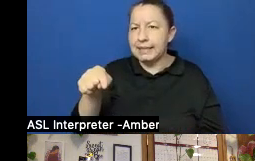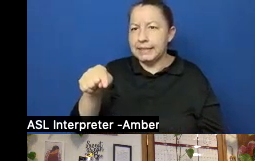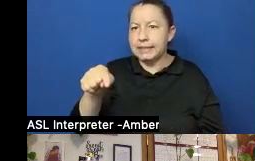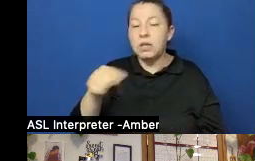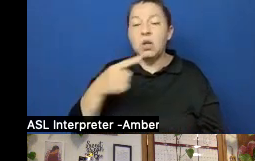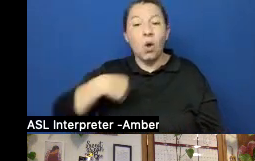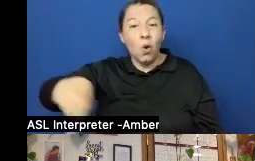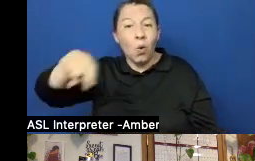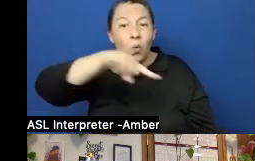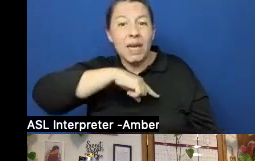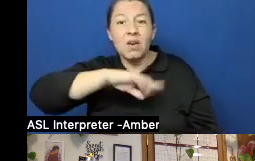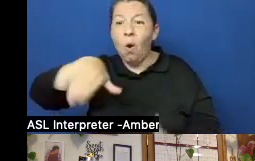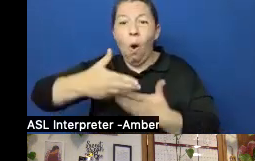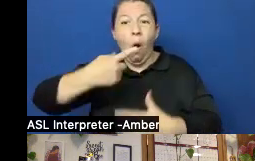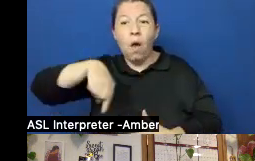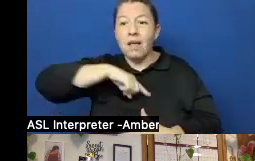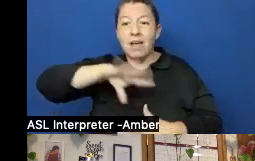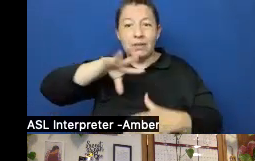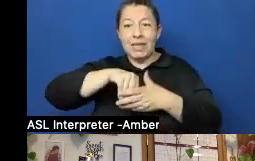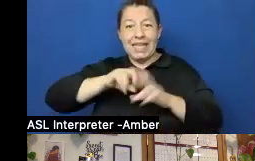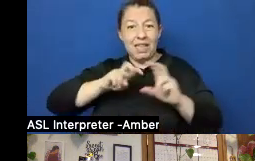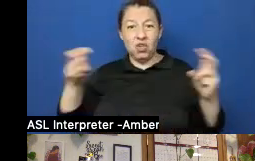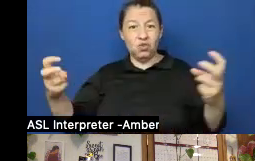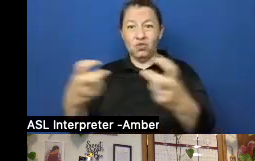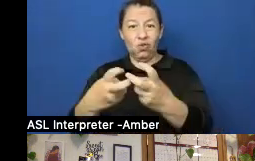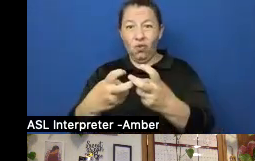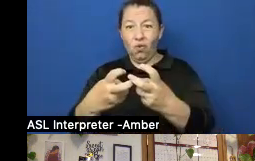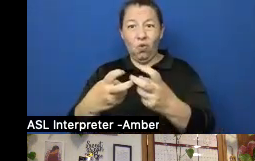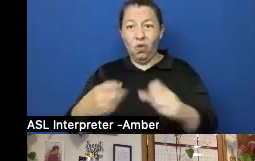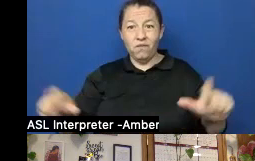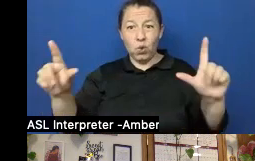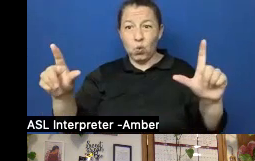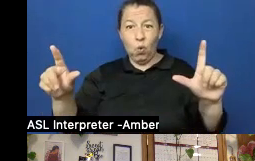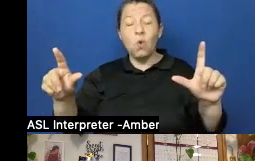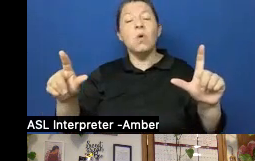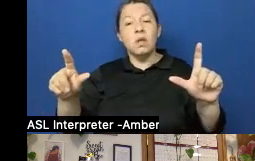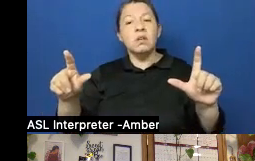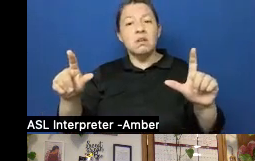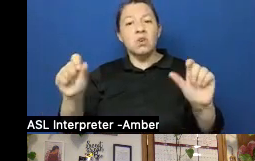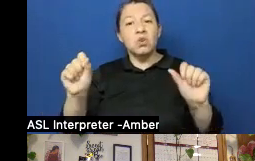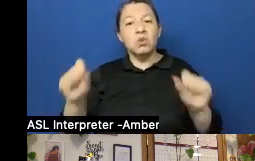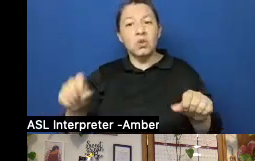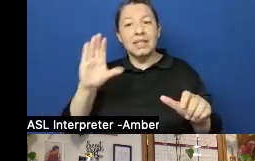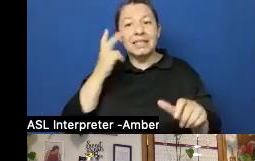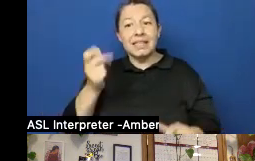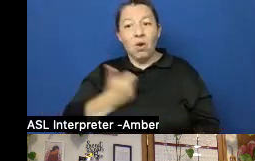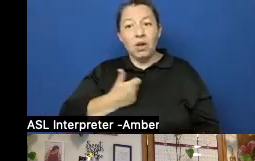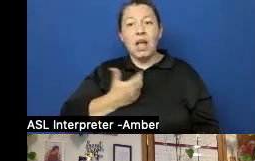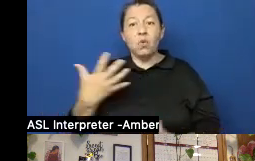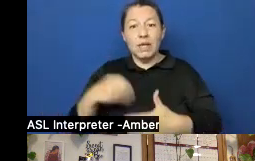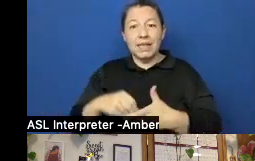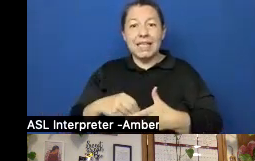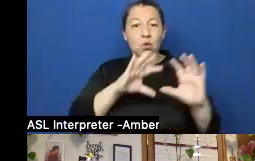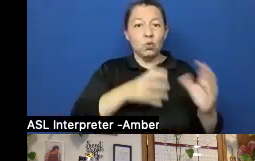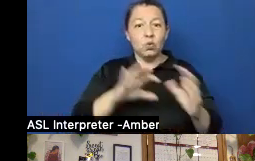Everybody on this circle or in this circle virtually, are likely to see ourselves within such categories as male or